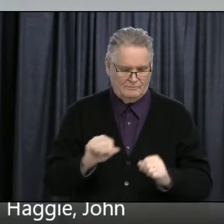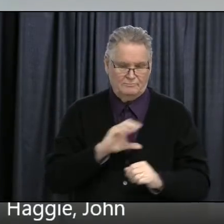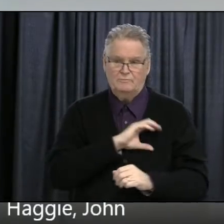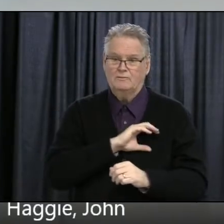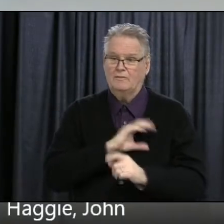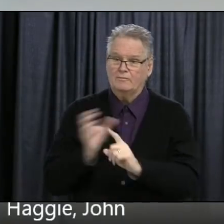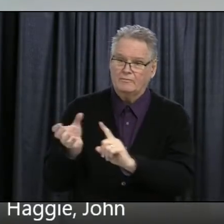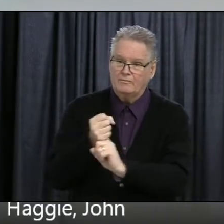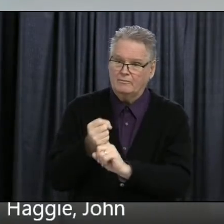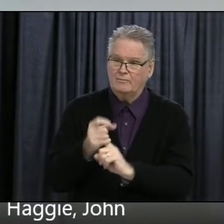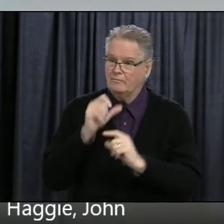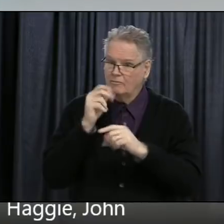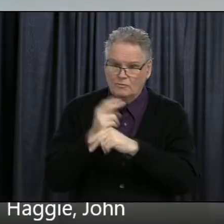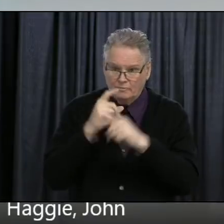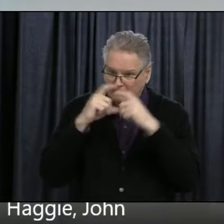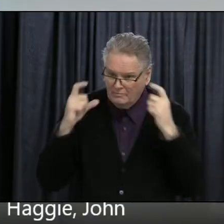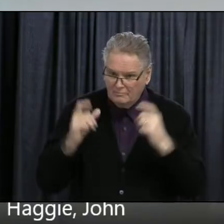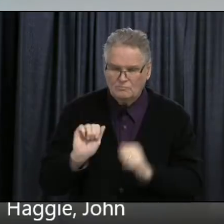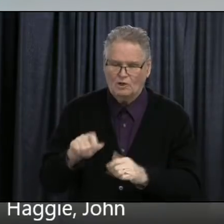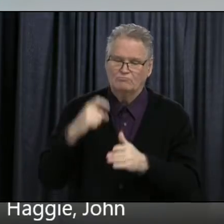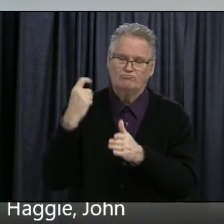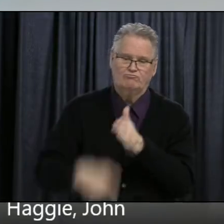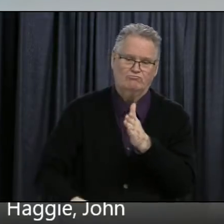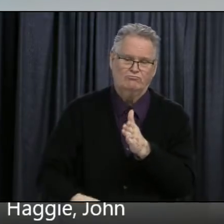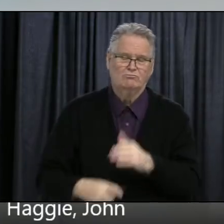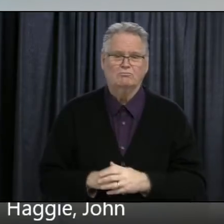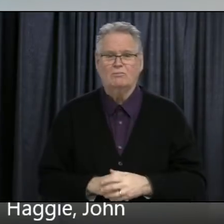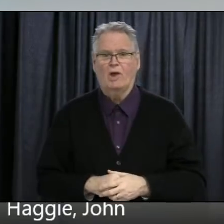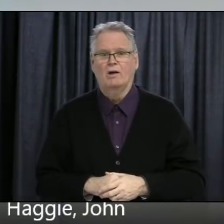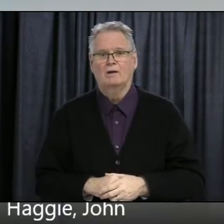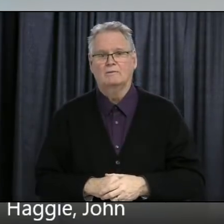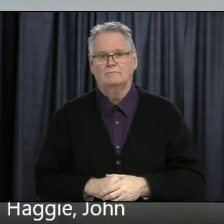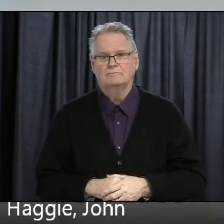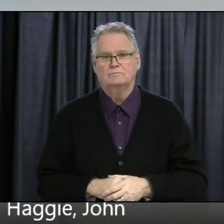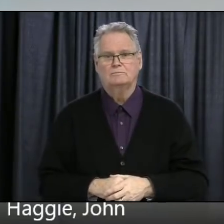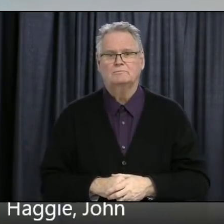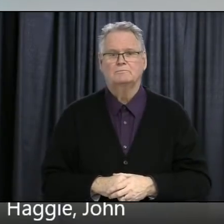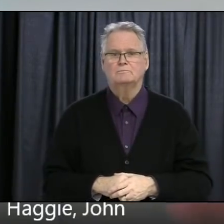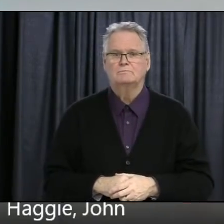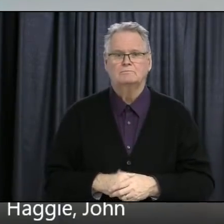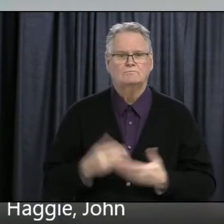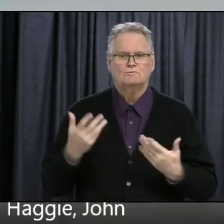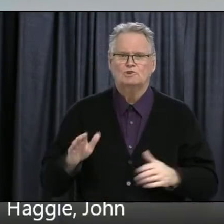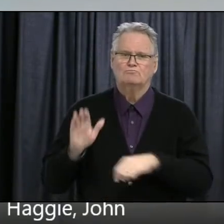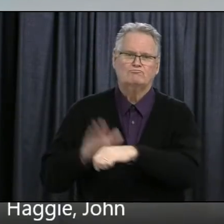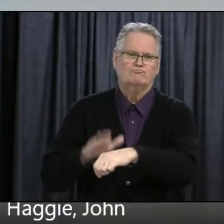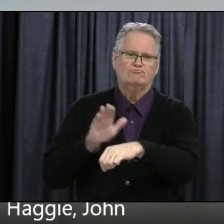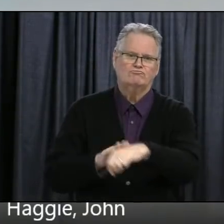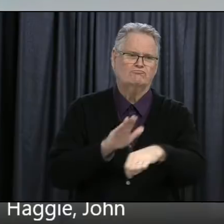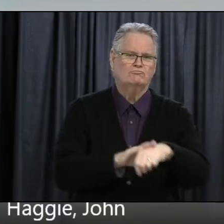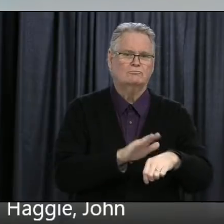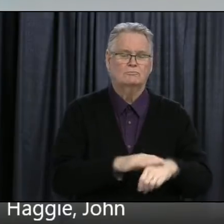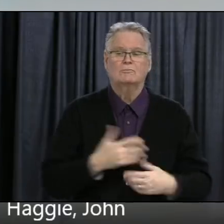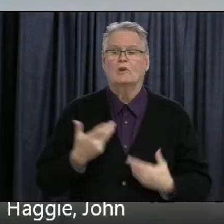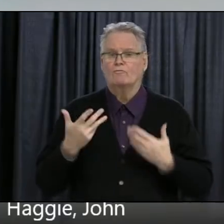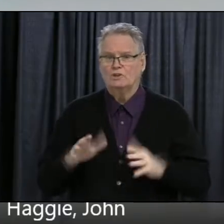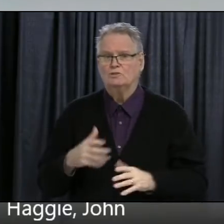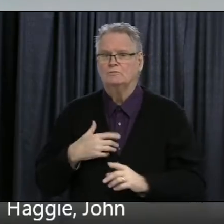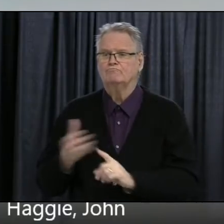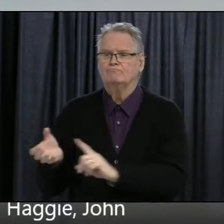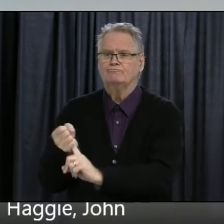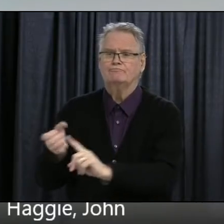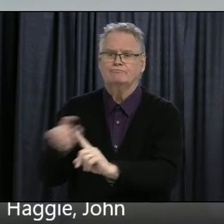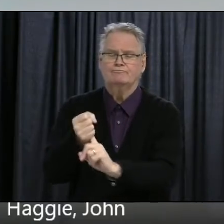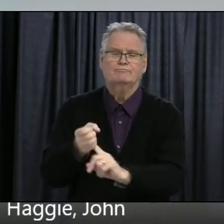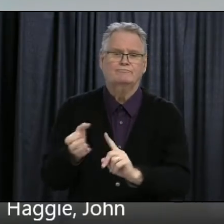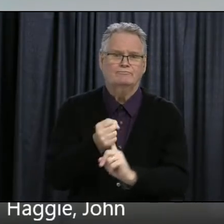laid charges rather than issued summary offence tickets, which is another option that they, as law enforcement,